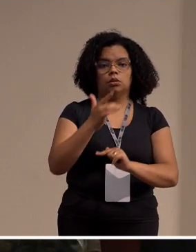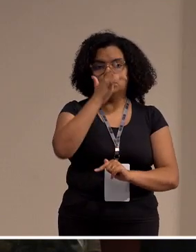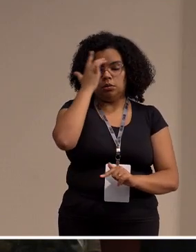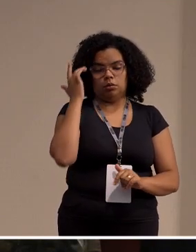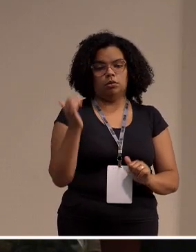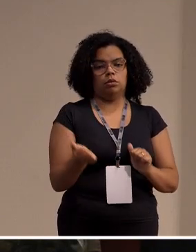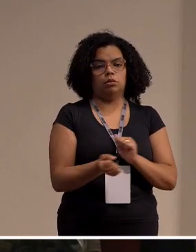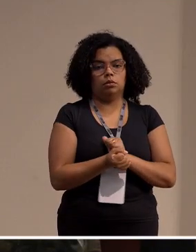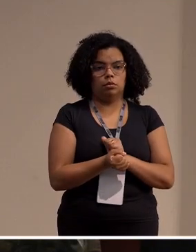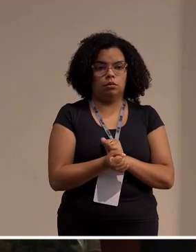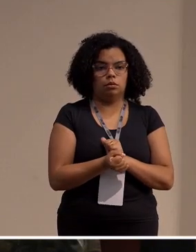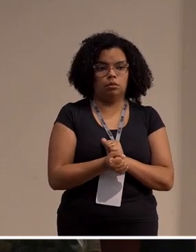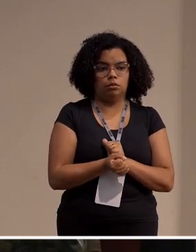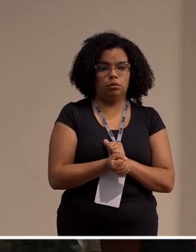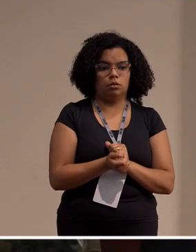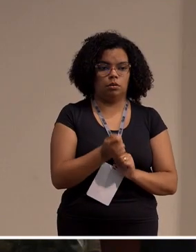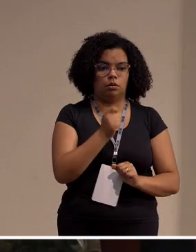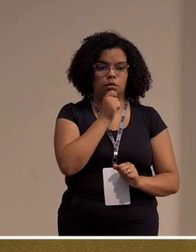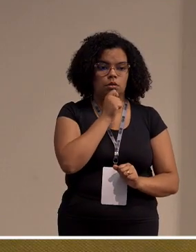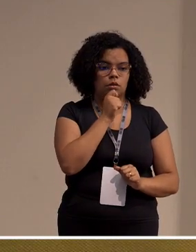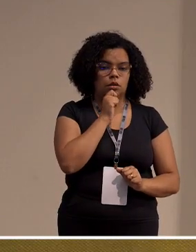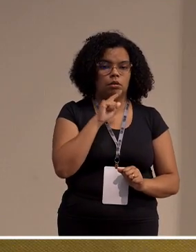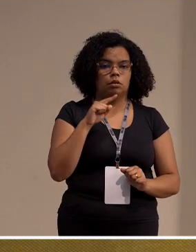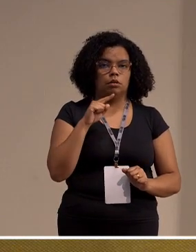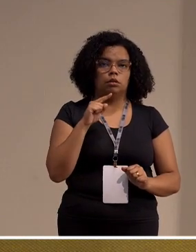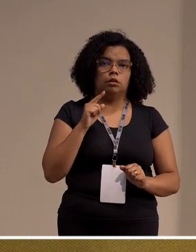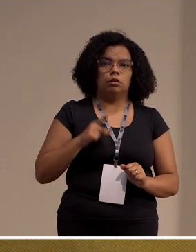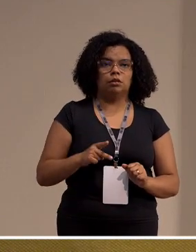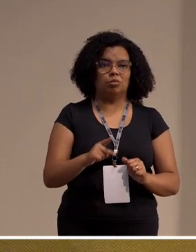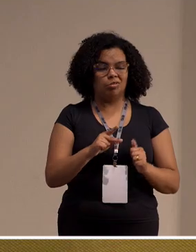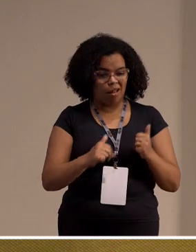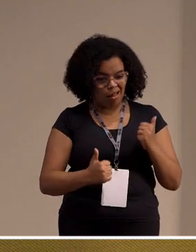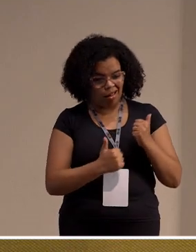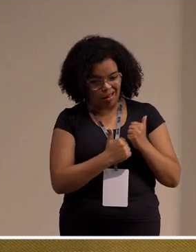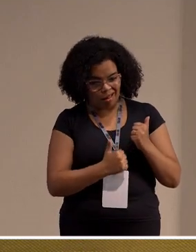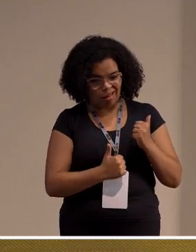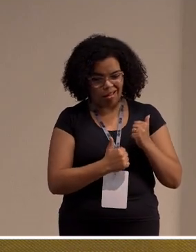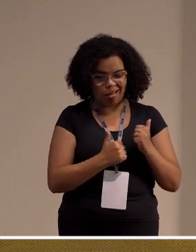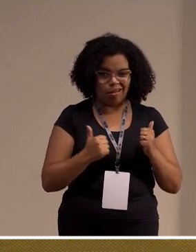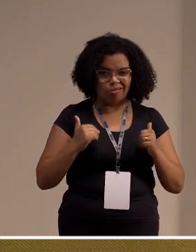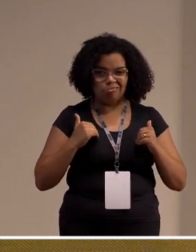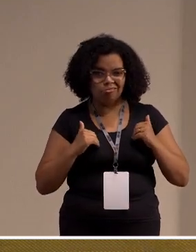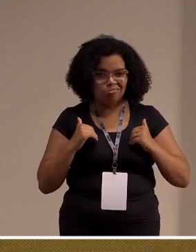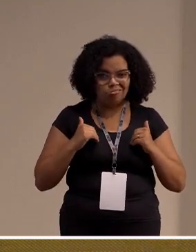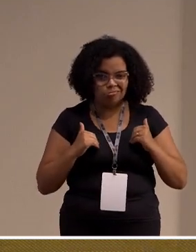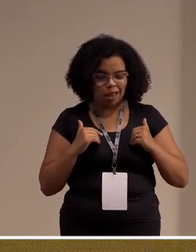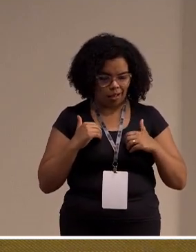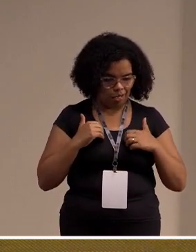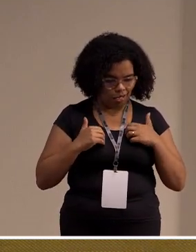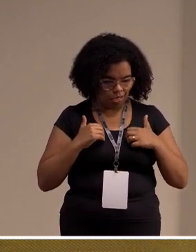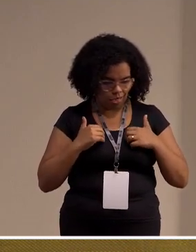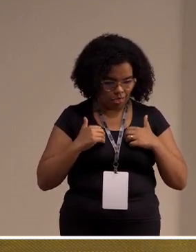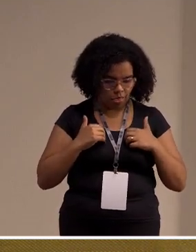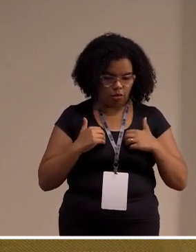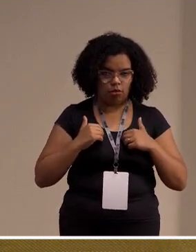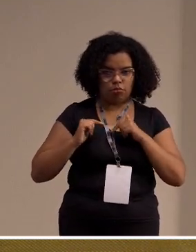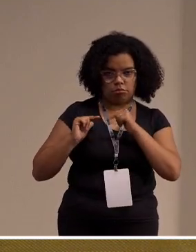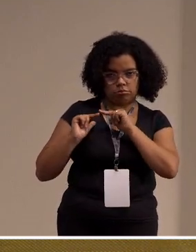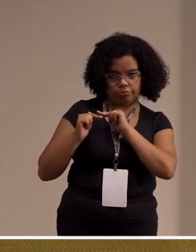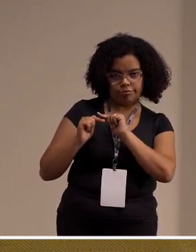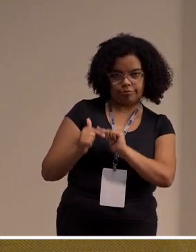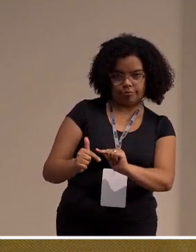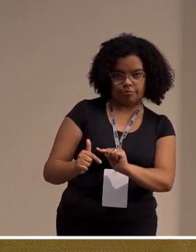We are still in uneasy coexistence with people who are the descendants of the enslavers. And we've